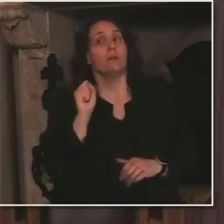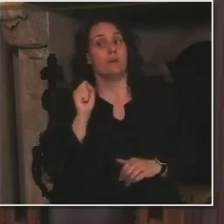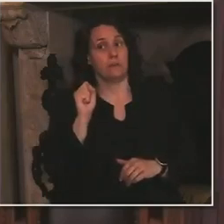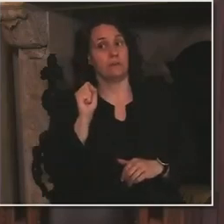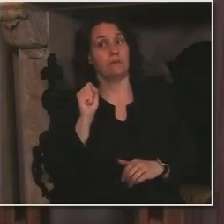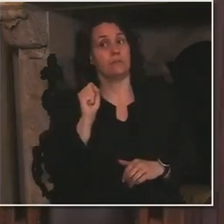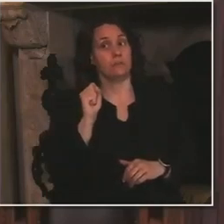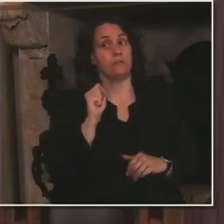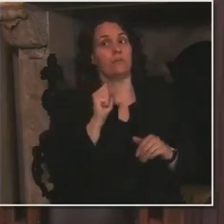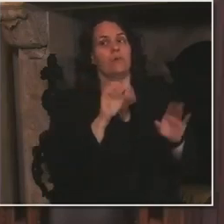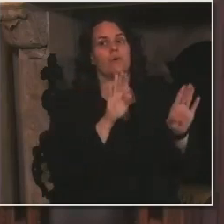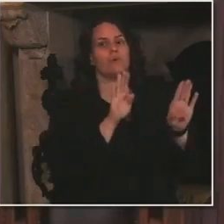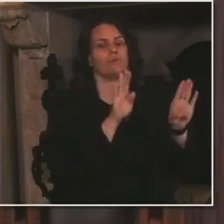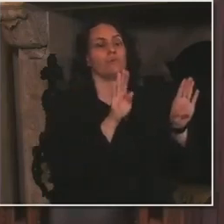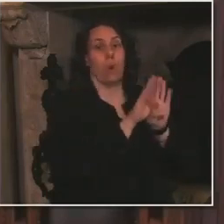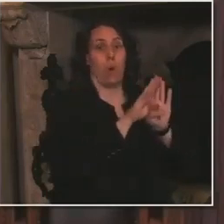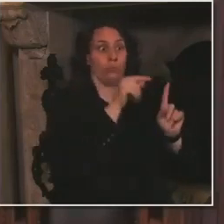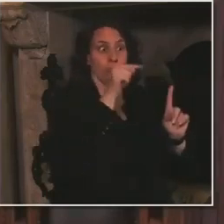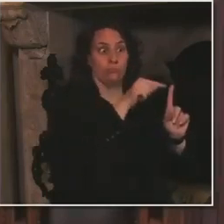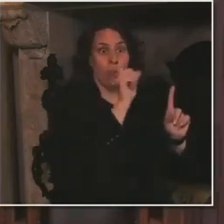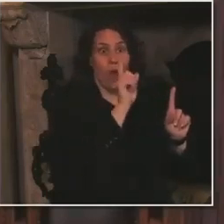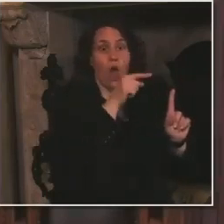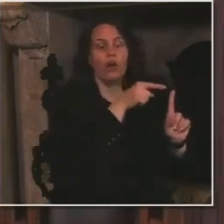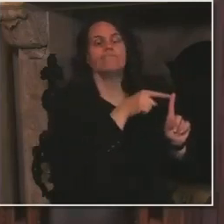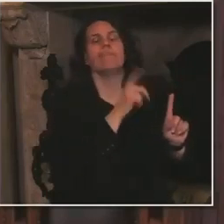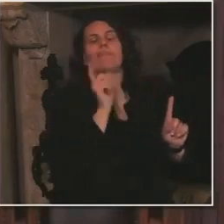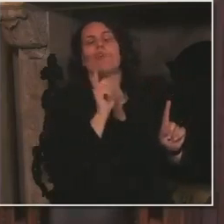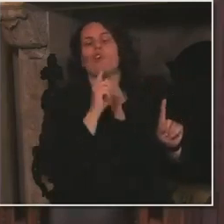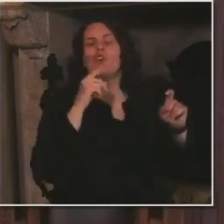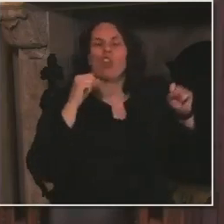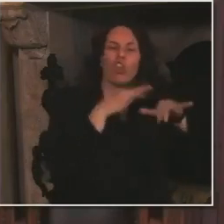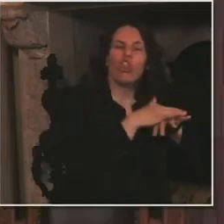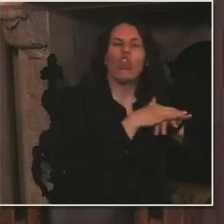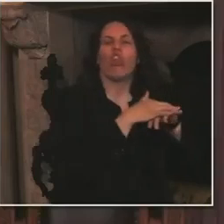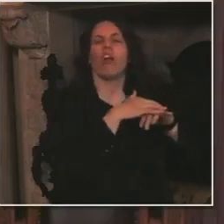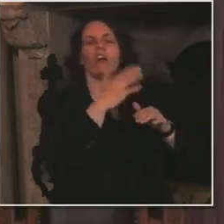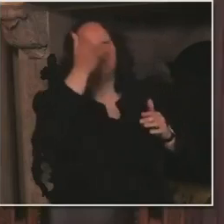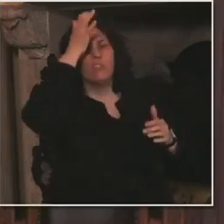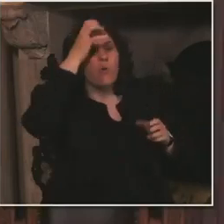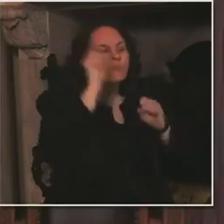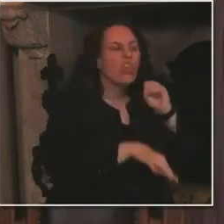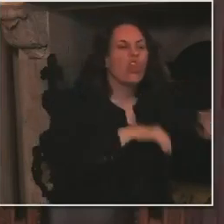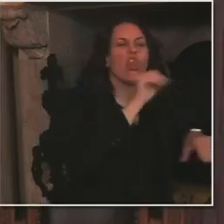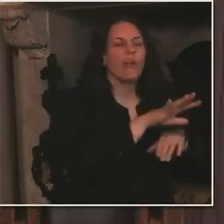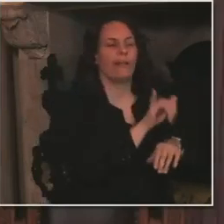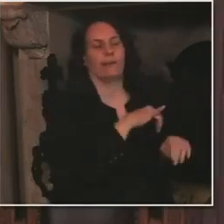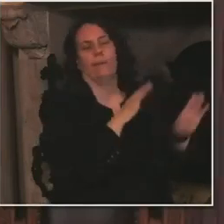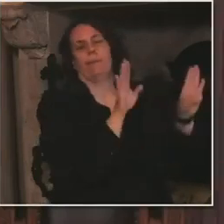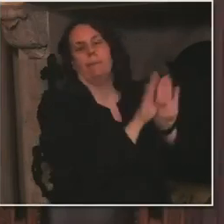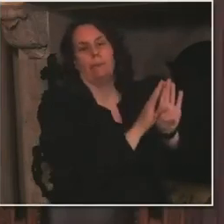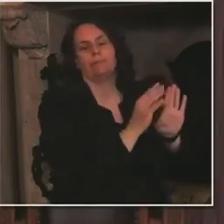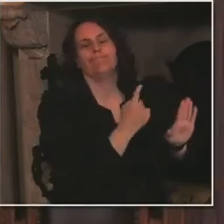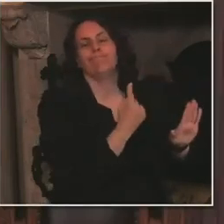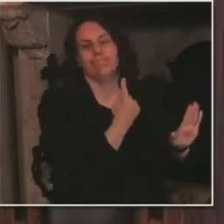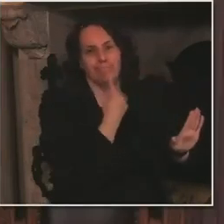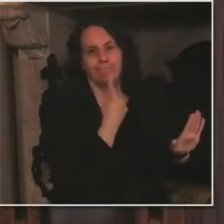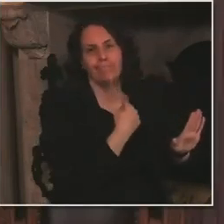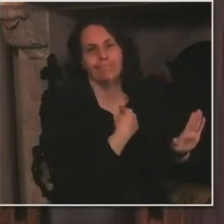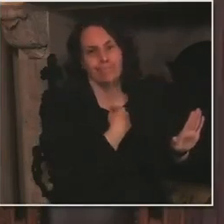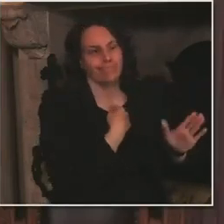and it was disappointing for us to have to do that. But not all state parks or areas have been closed.